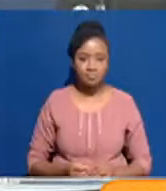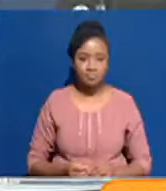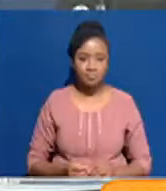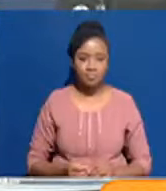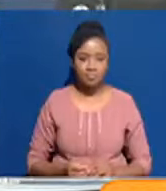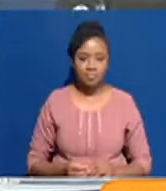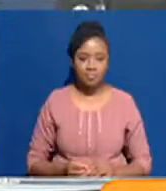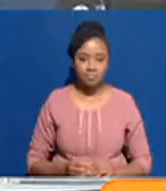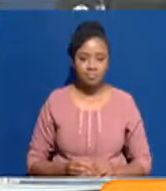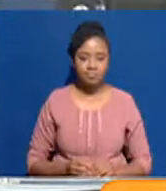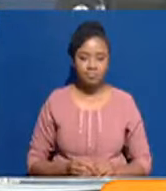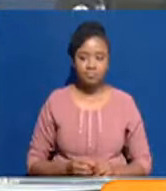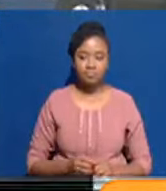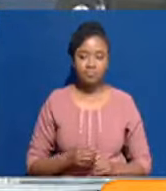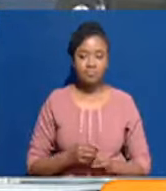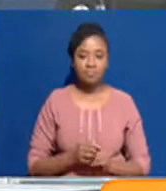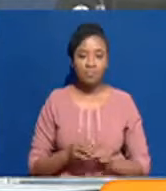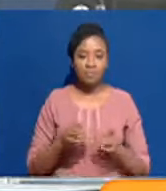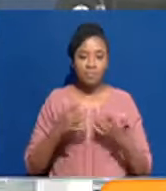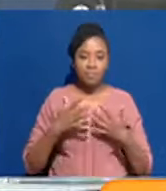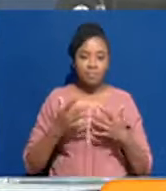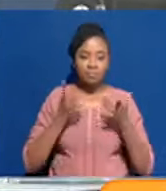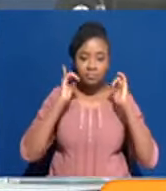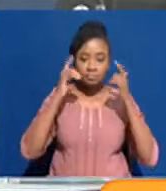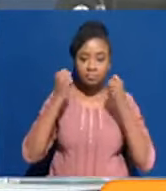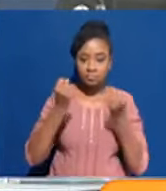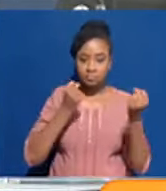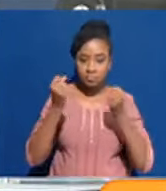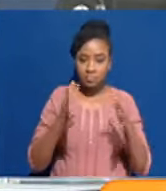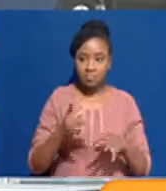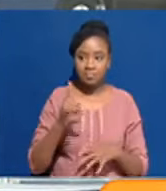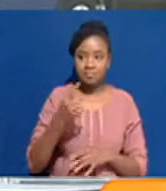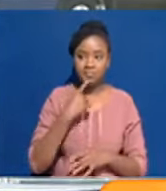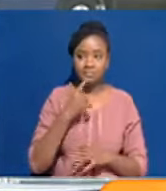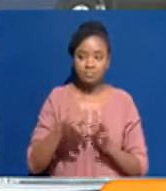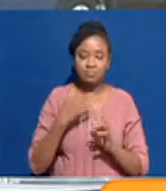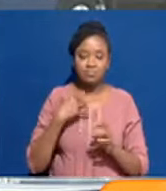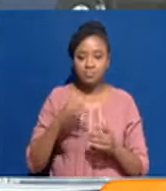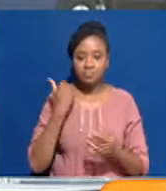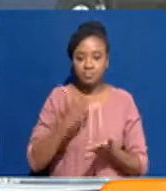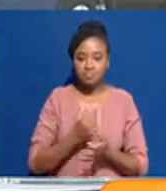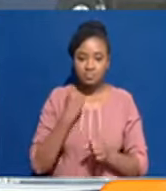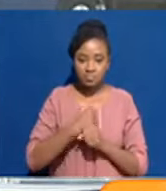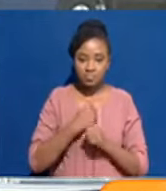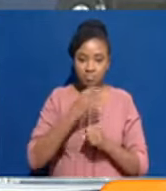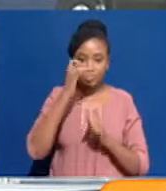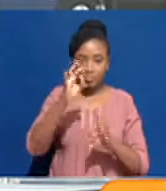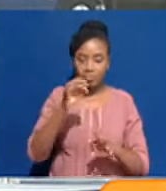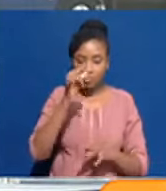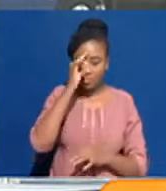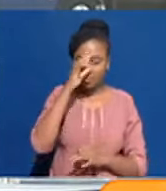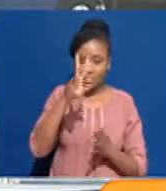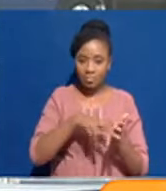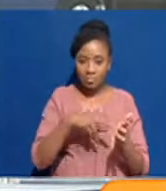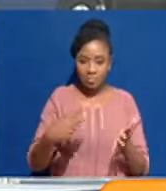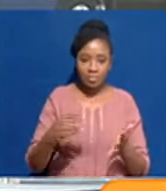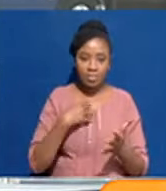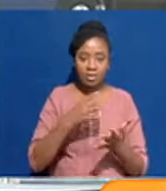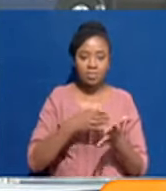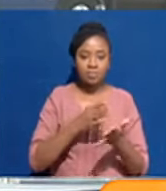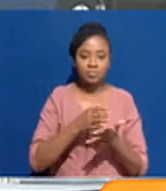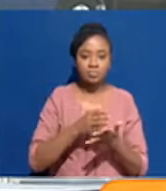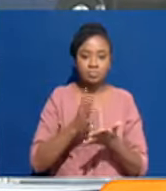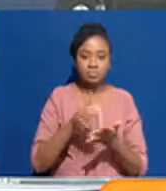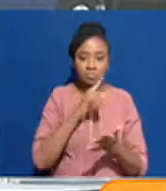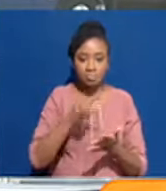updates, long-distance truck drivers have threatened to down their tools countrywide on Wednesday if the government fails to suspend an order requiring truck drivers to go back